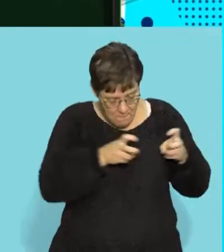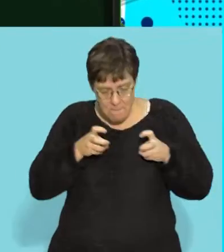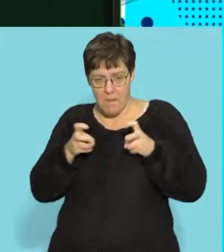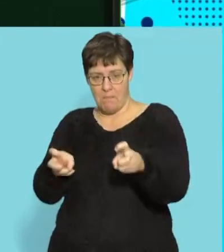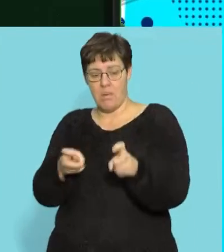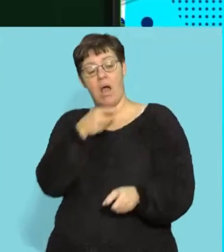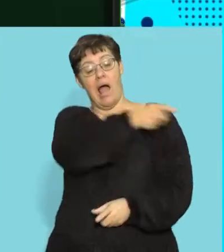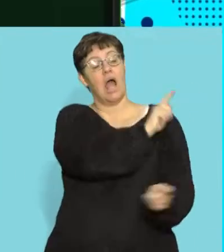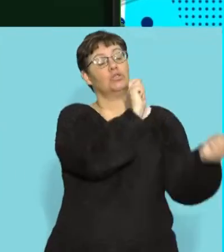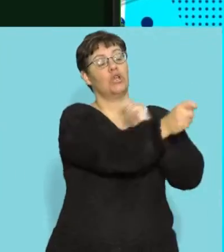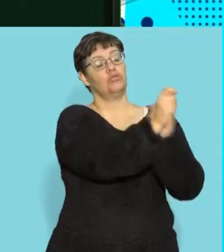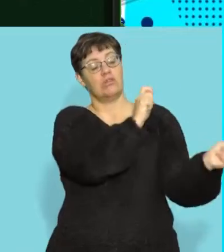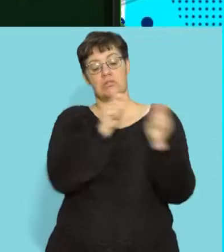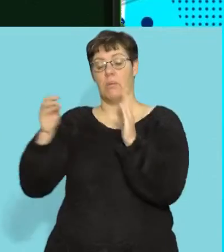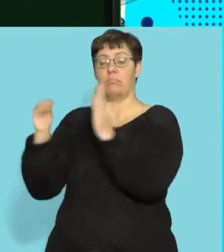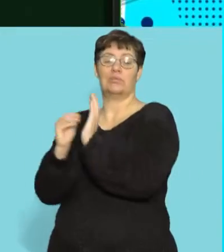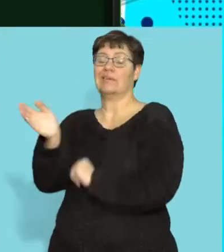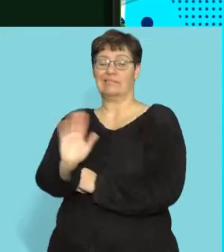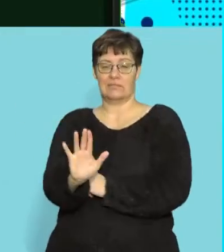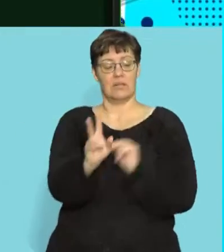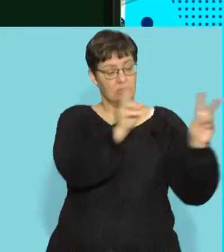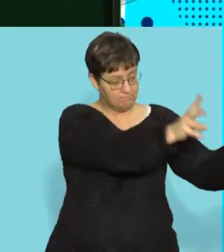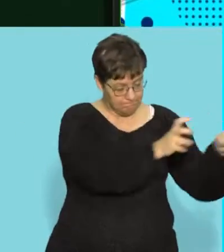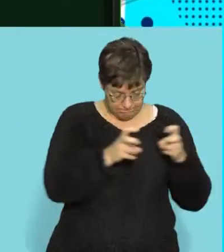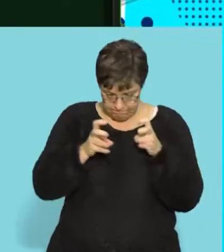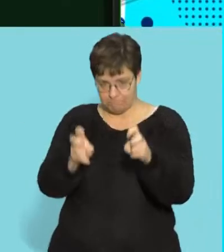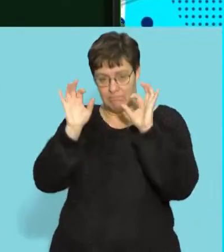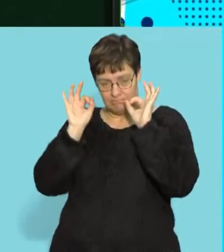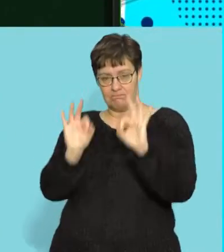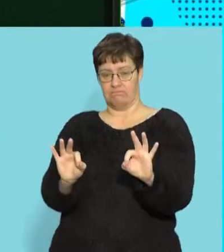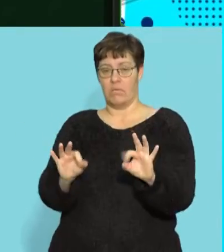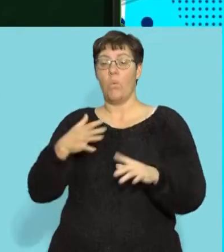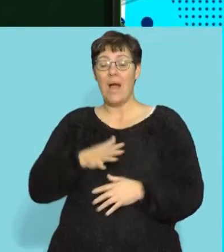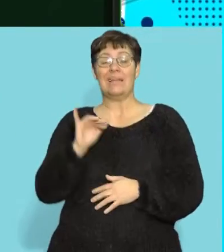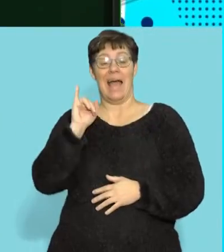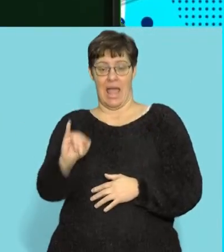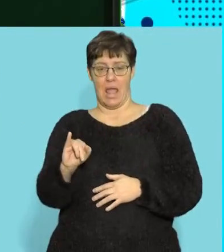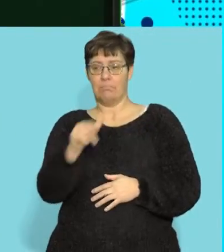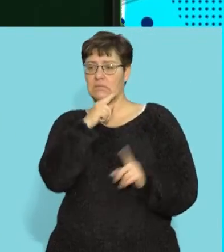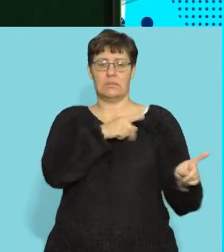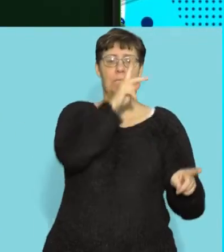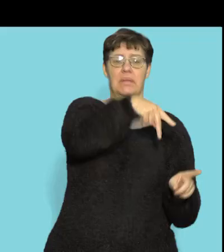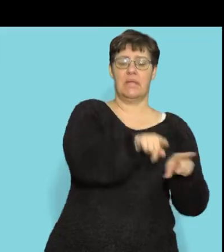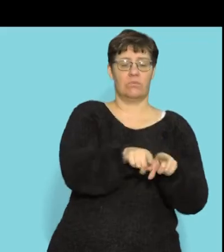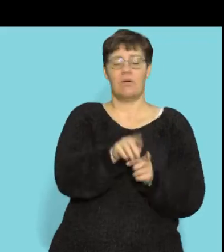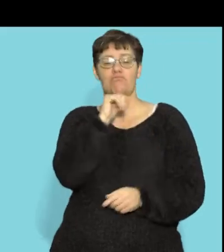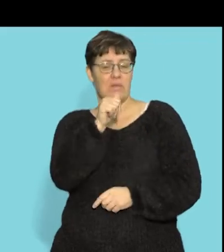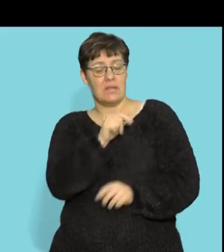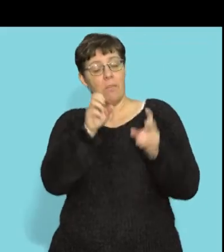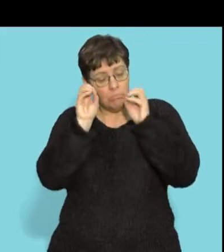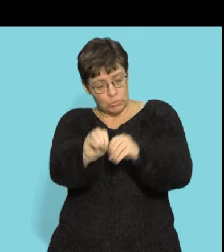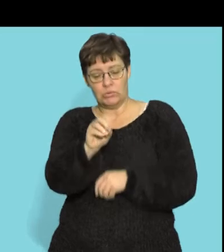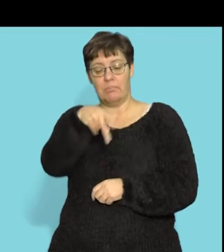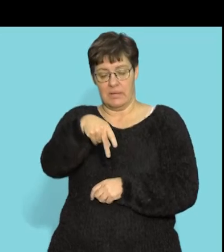it without trying to manipulate or change the subject, because in this case, we're actually looking for current. Right, so we've got the